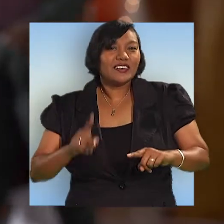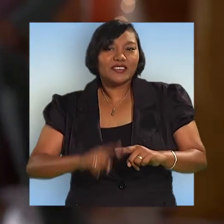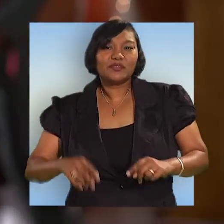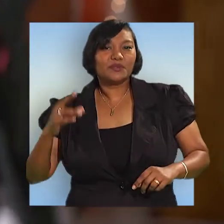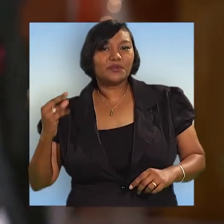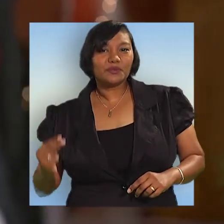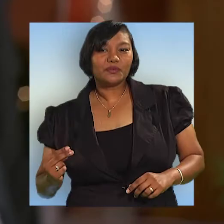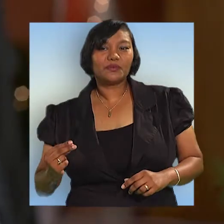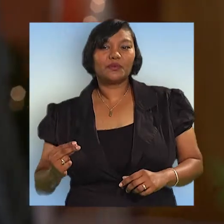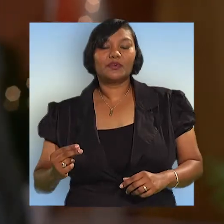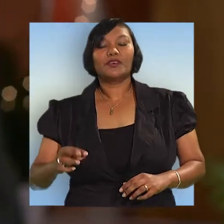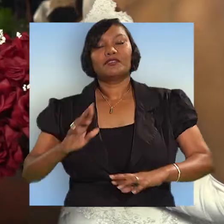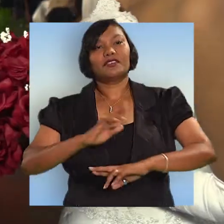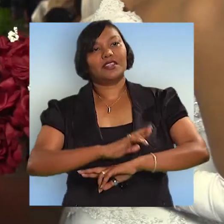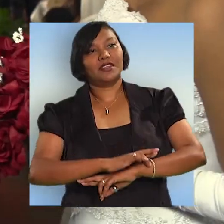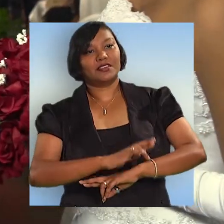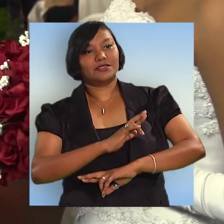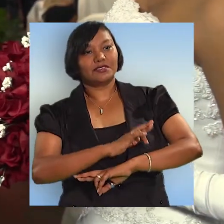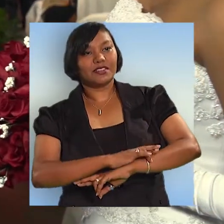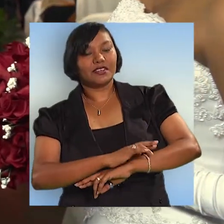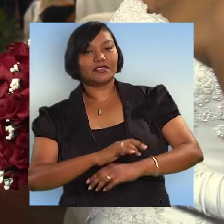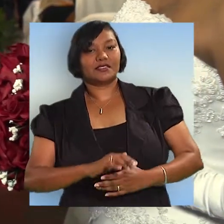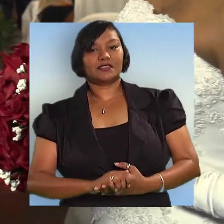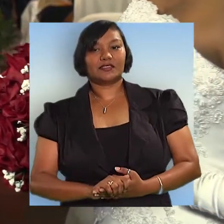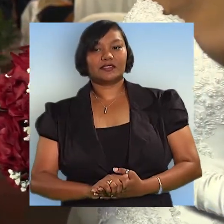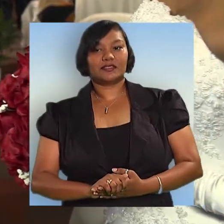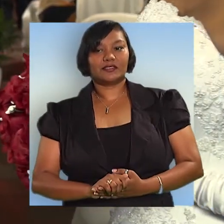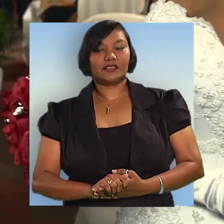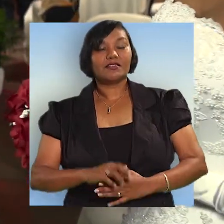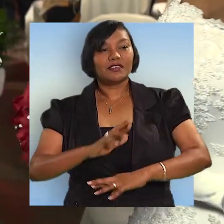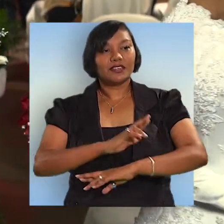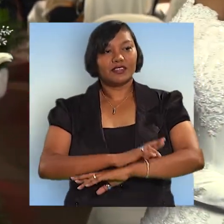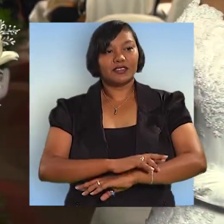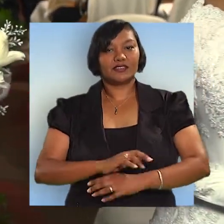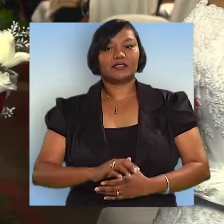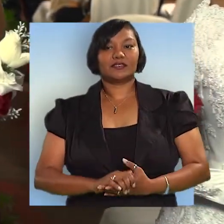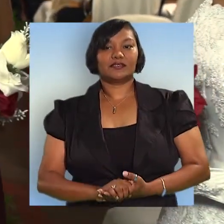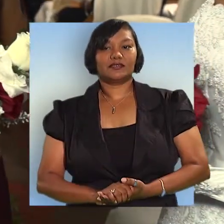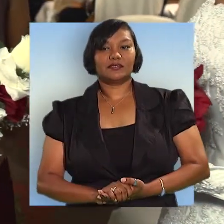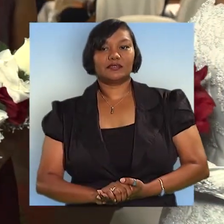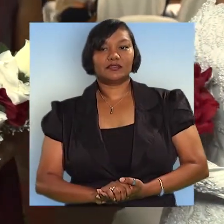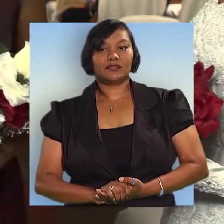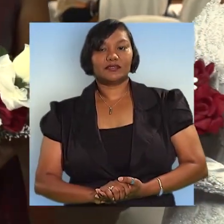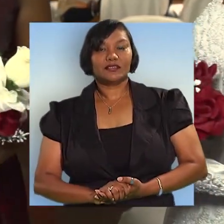This can't be happening. It will be all right. It'll be all right.